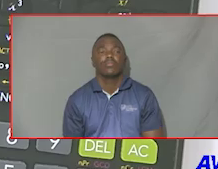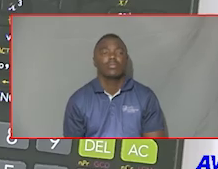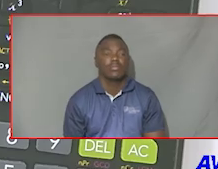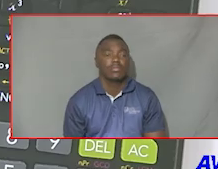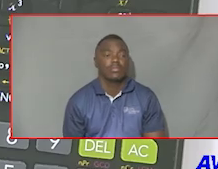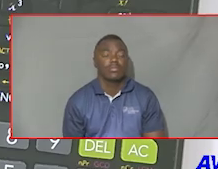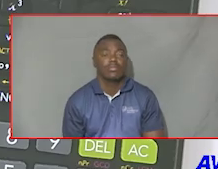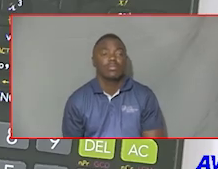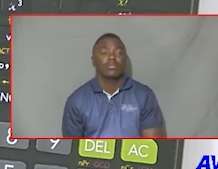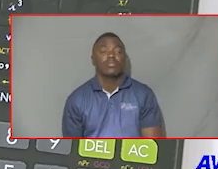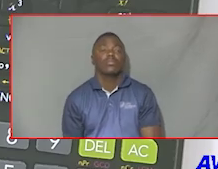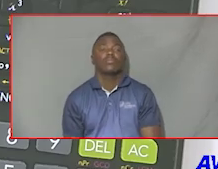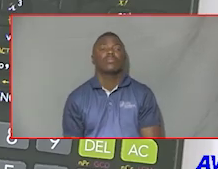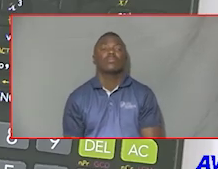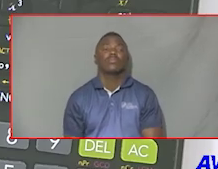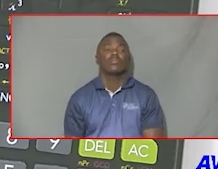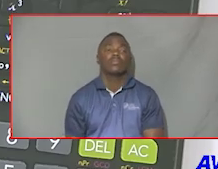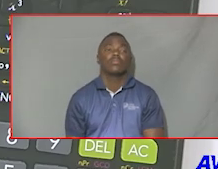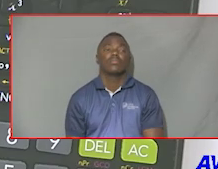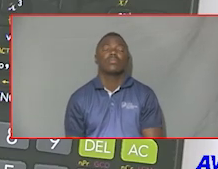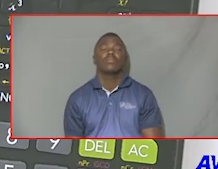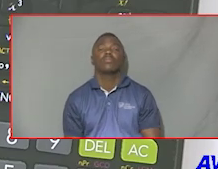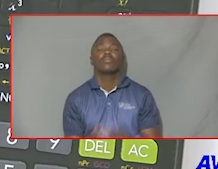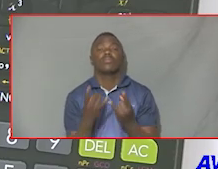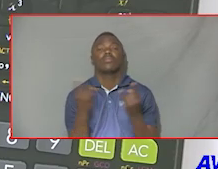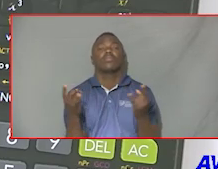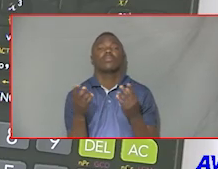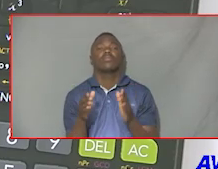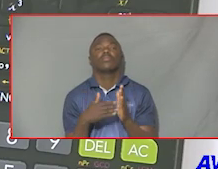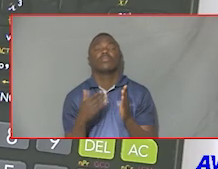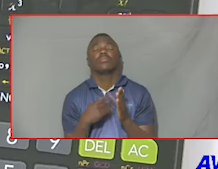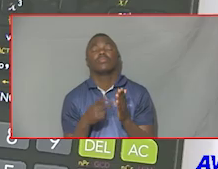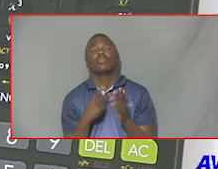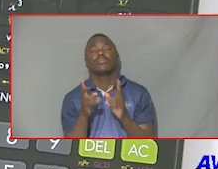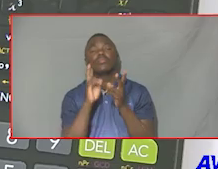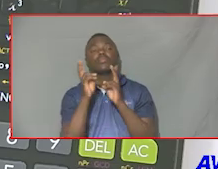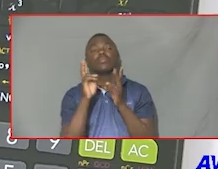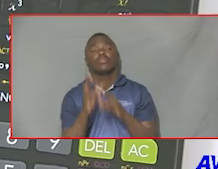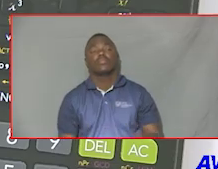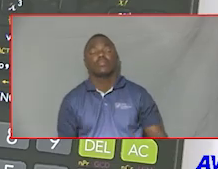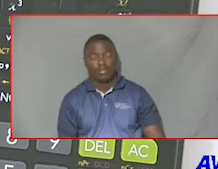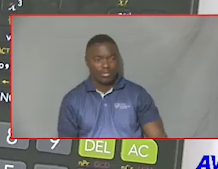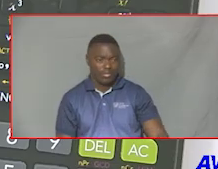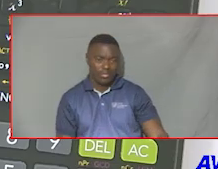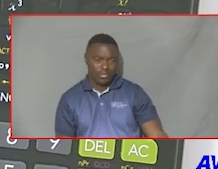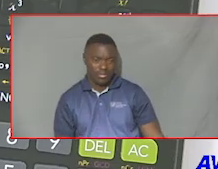at statistics grade 12. People, look at the notes in front of you. I'm going to read the